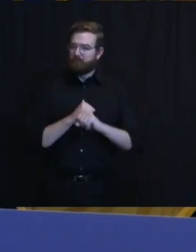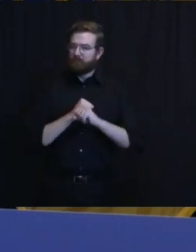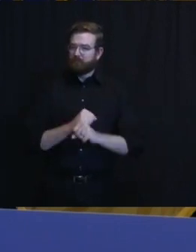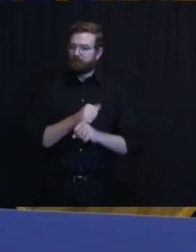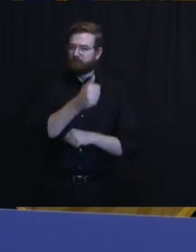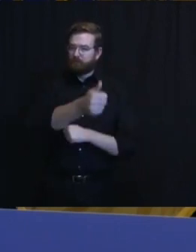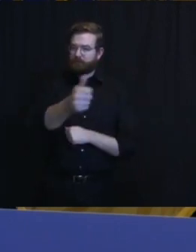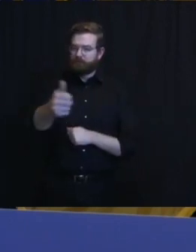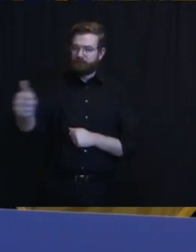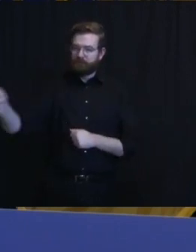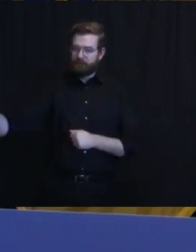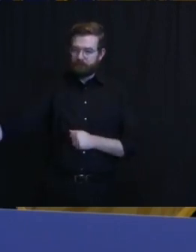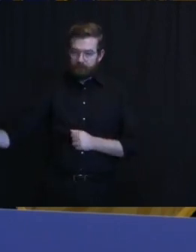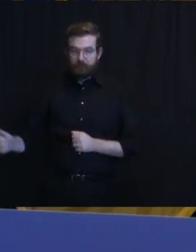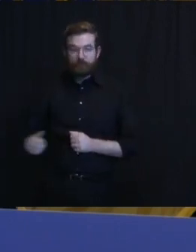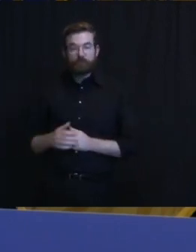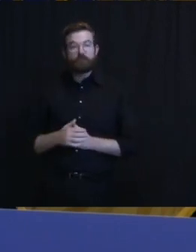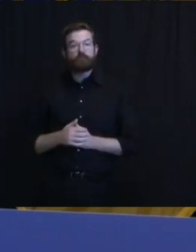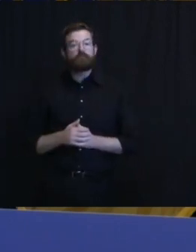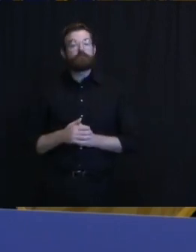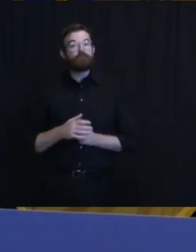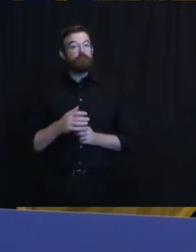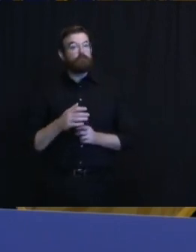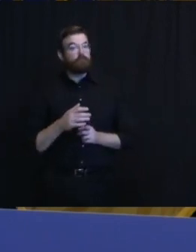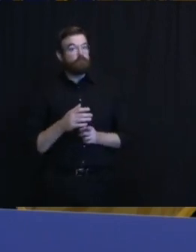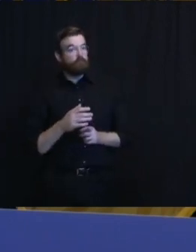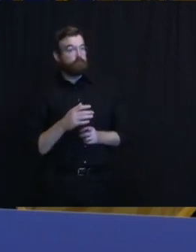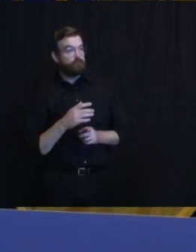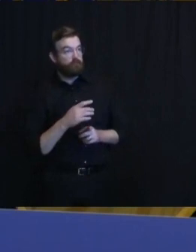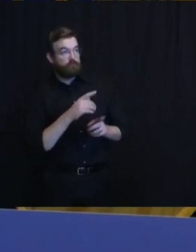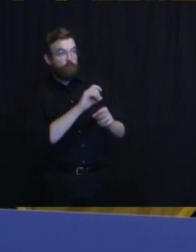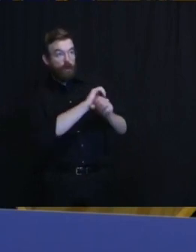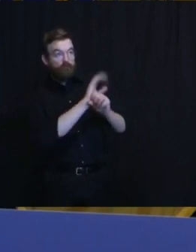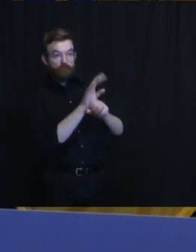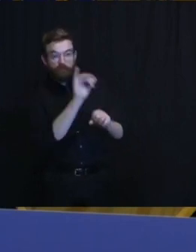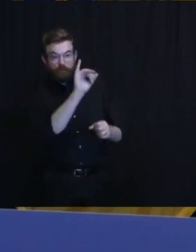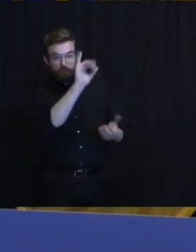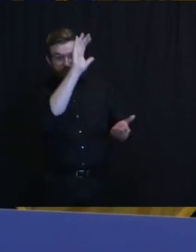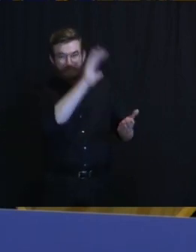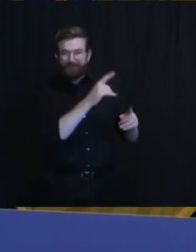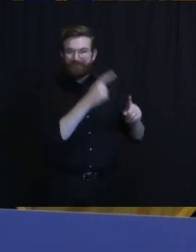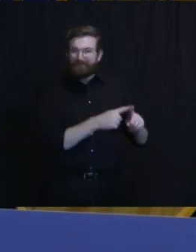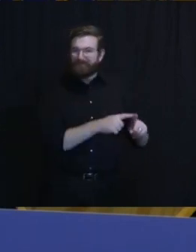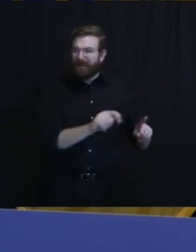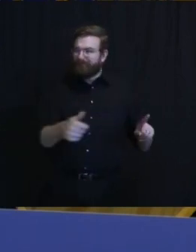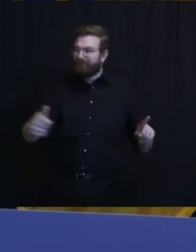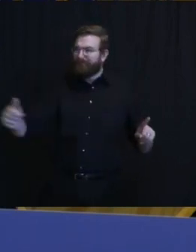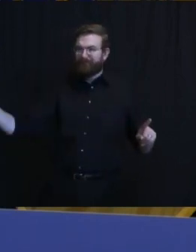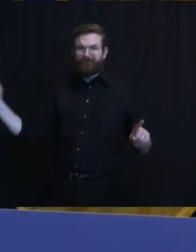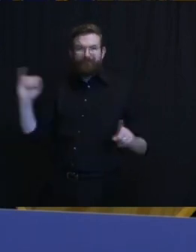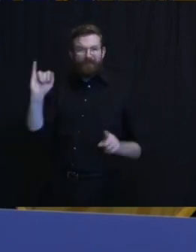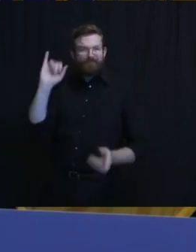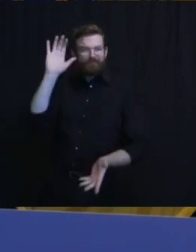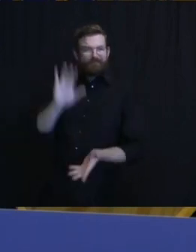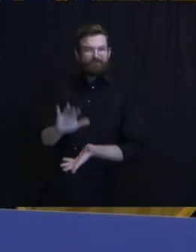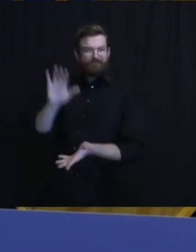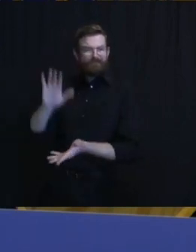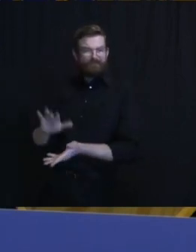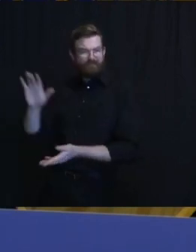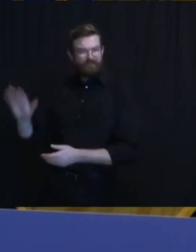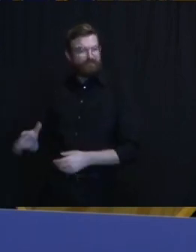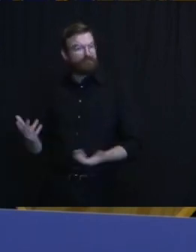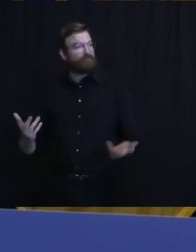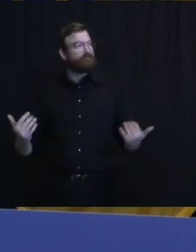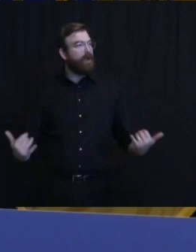other, illness, if not COVID, there's going to be other potential viruses and other infectious threats within